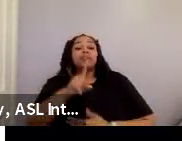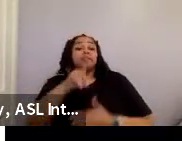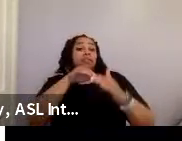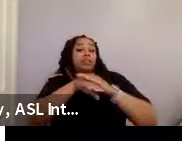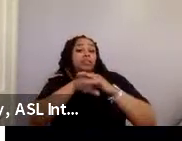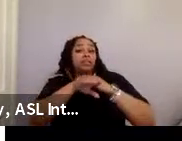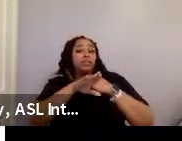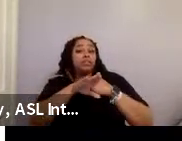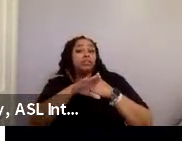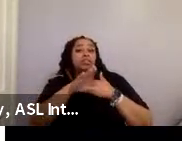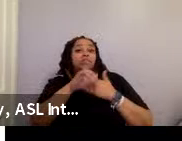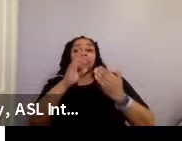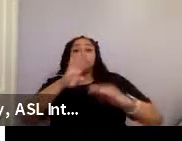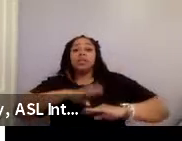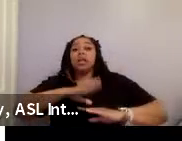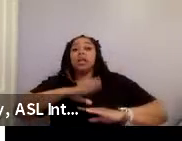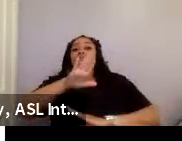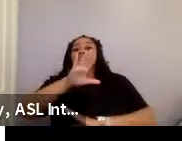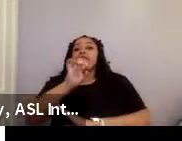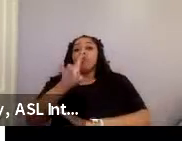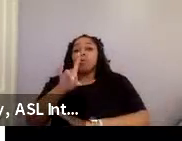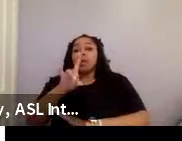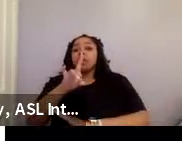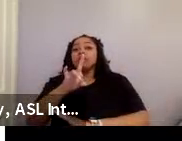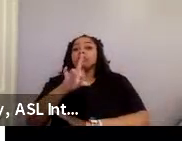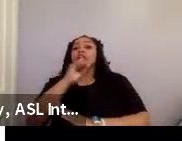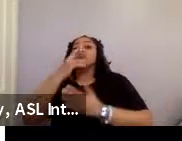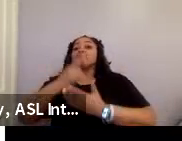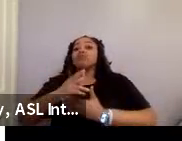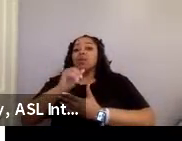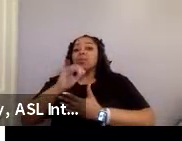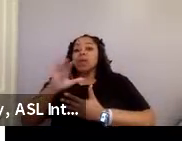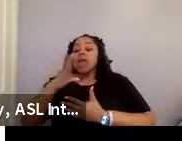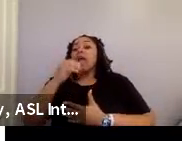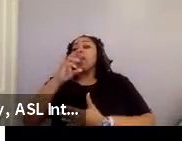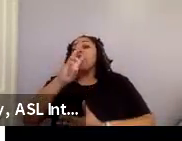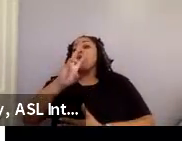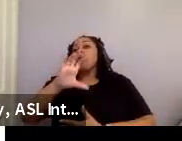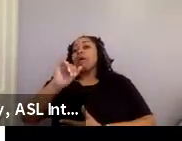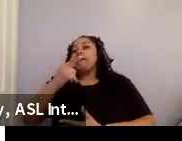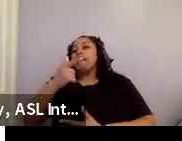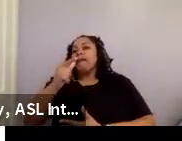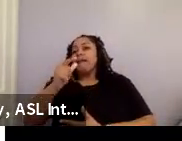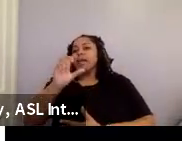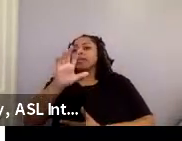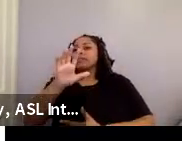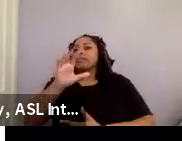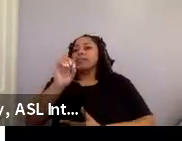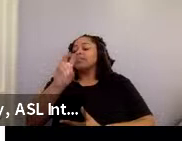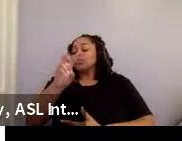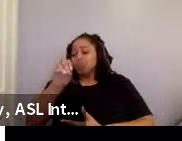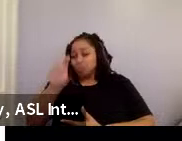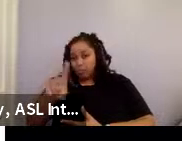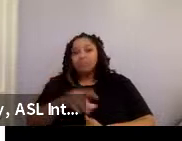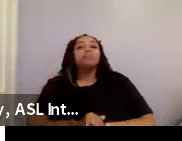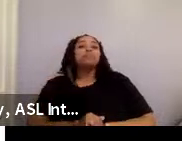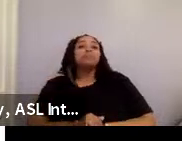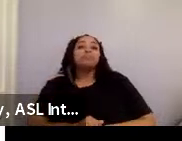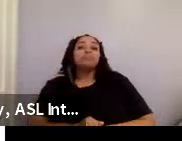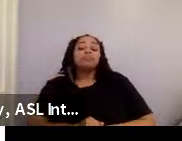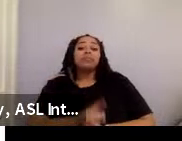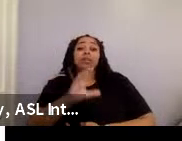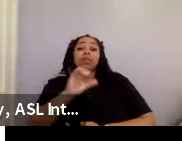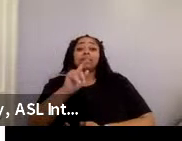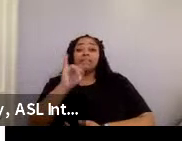section 508, and the WCAG 2.0 success criteria. Slide 7, section 508 of the Rehabilitation Act